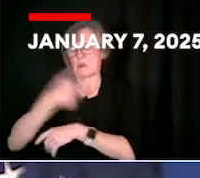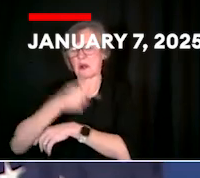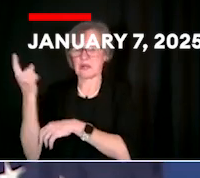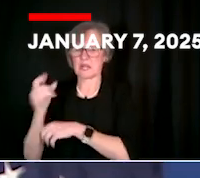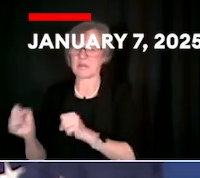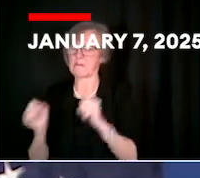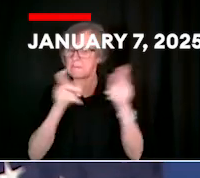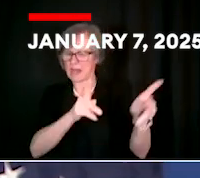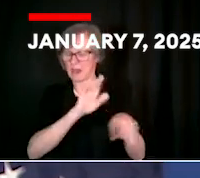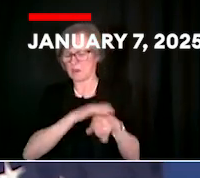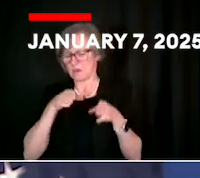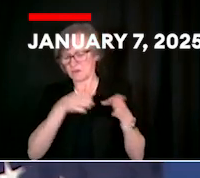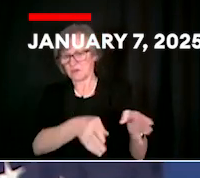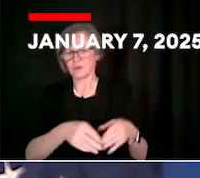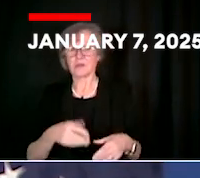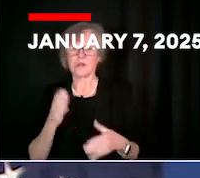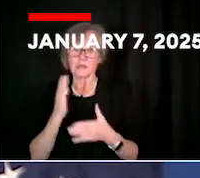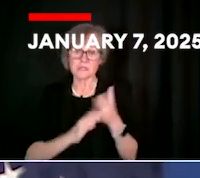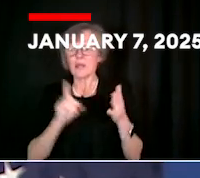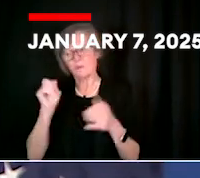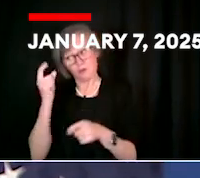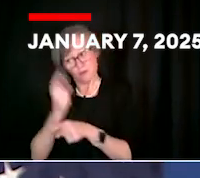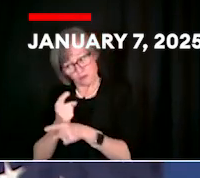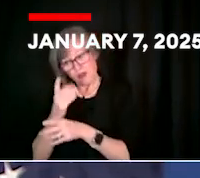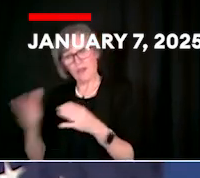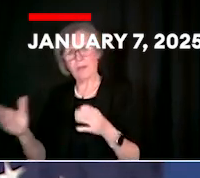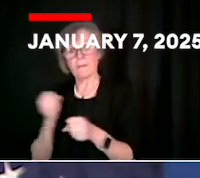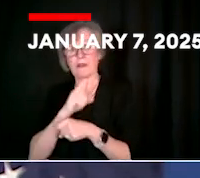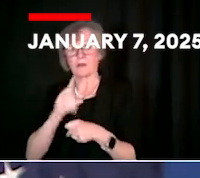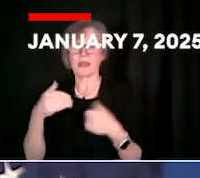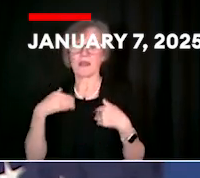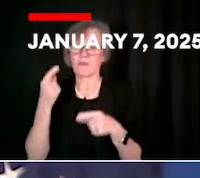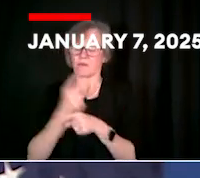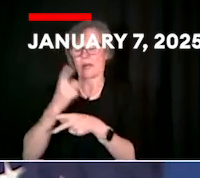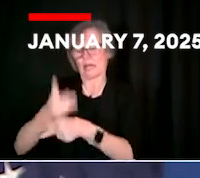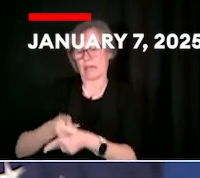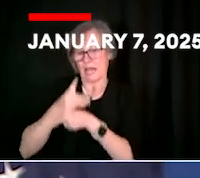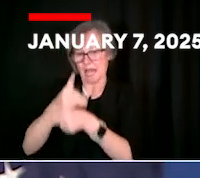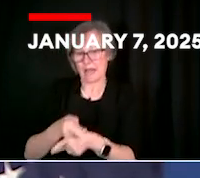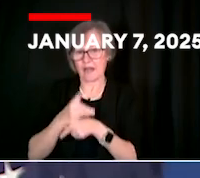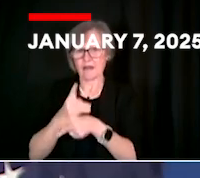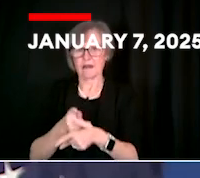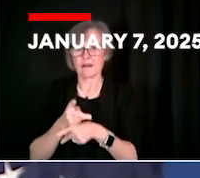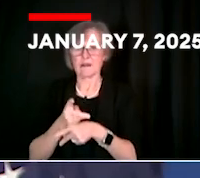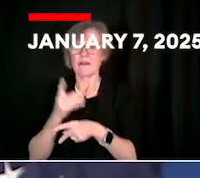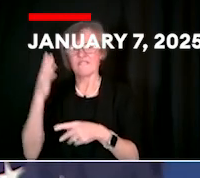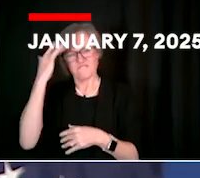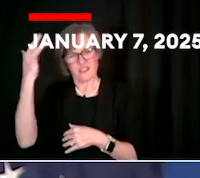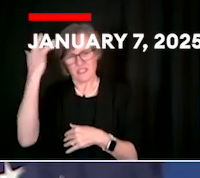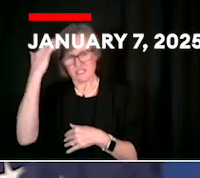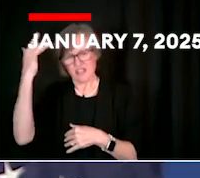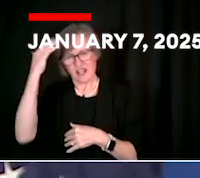there. Some do the right thing and make sure they have the right care, but there's just a philosophical